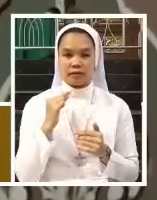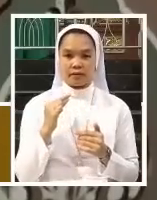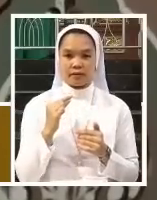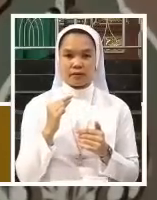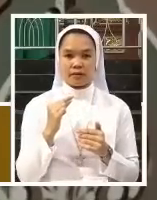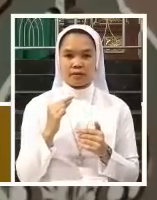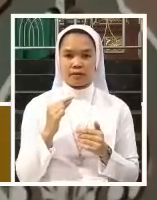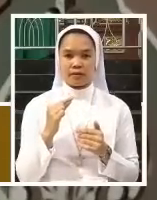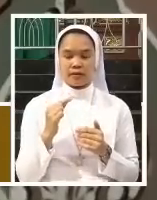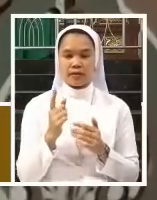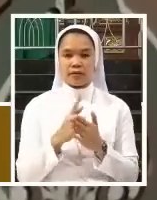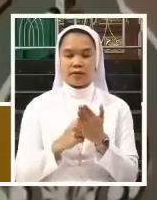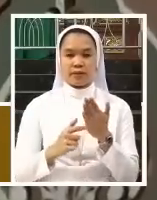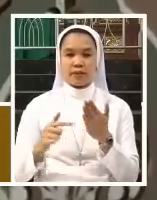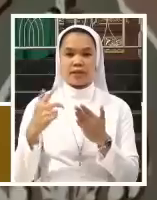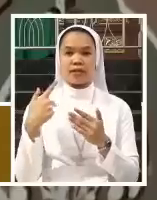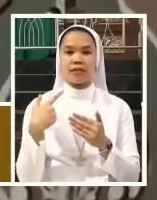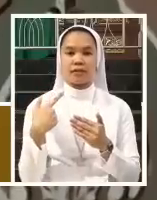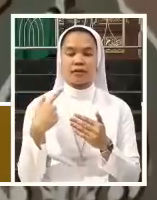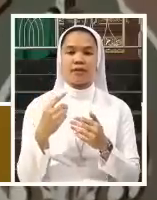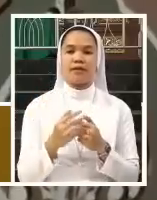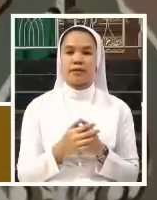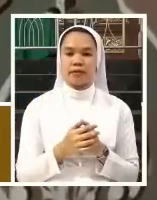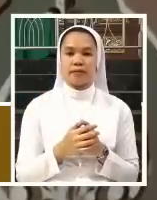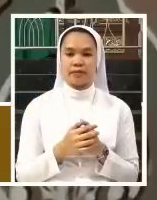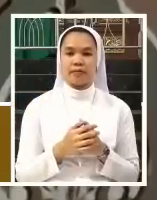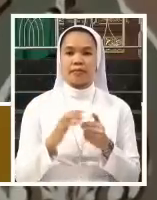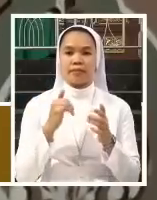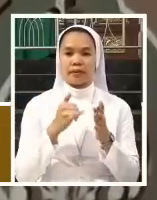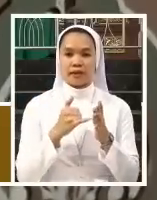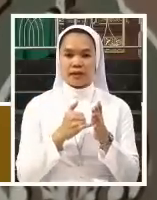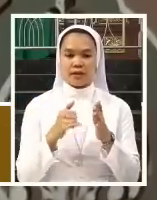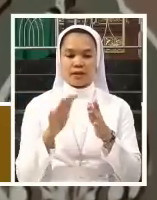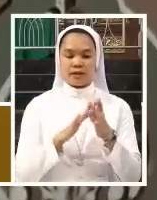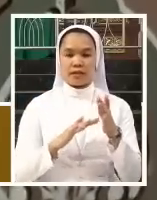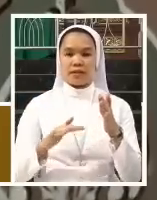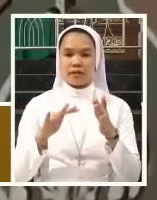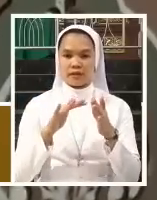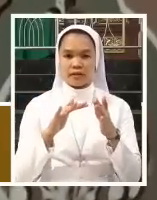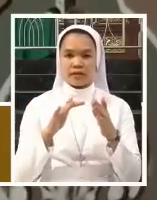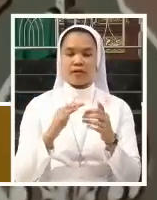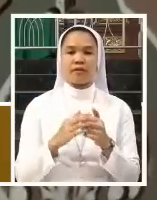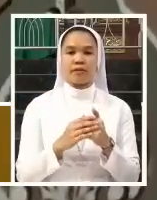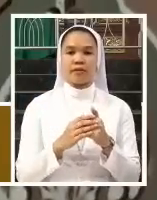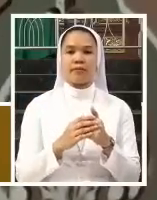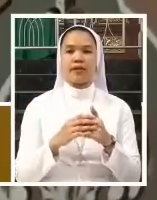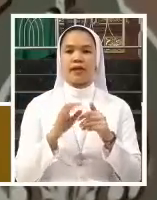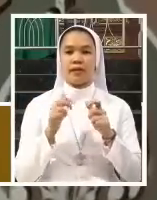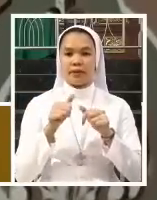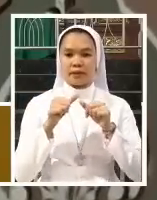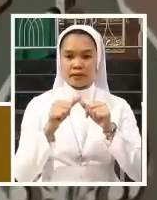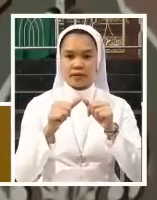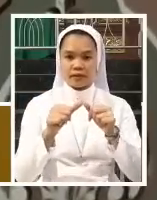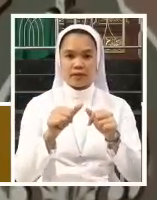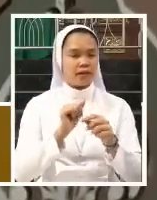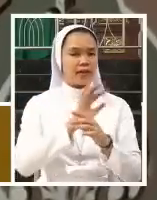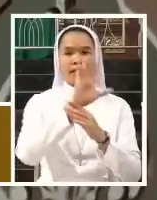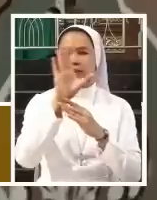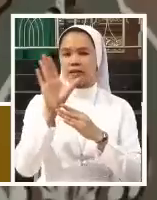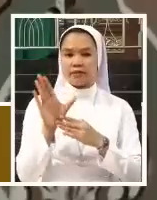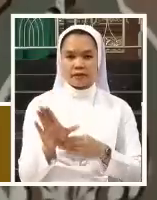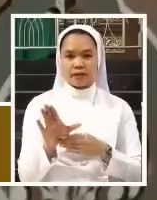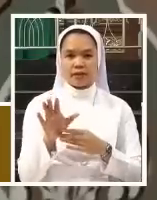so inexhaustible. It is bottomless. And we will never get tired